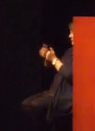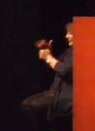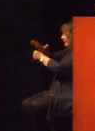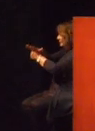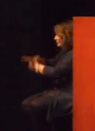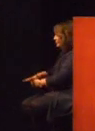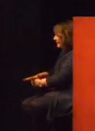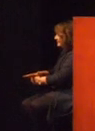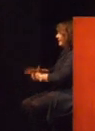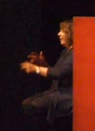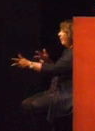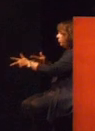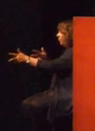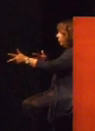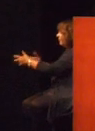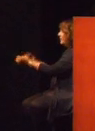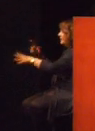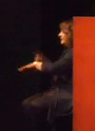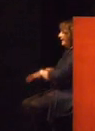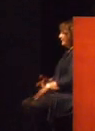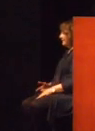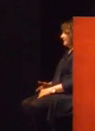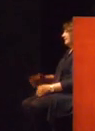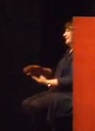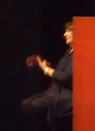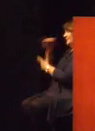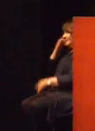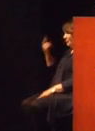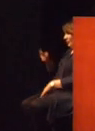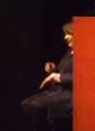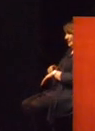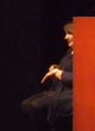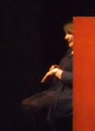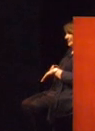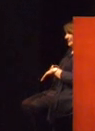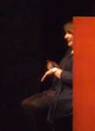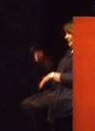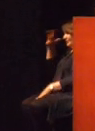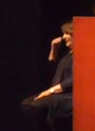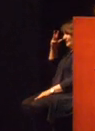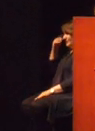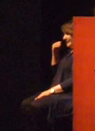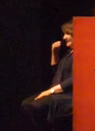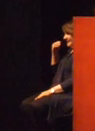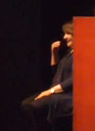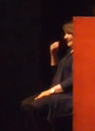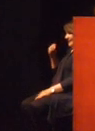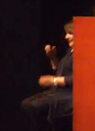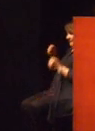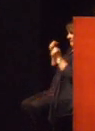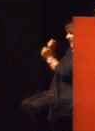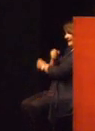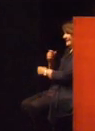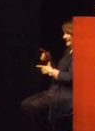stress of being pulled over multiple times, especially if one of those times was you experienced abuse or violence, and then you